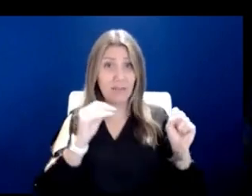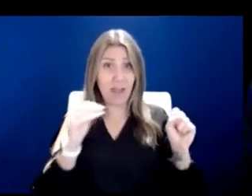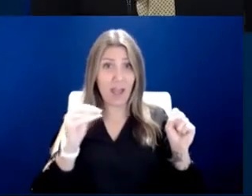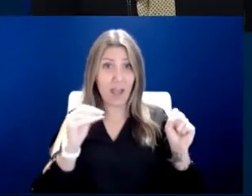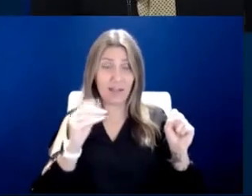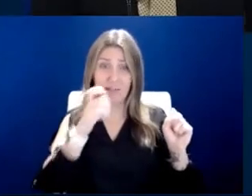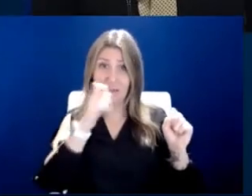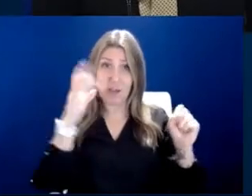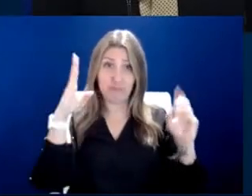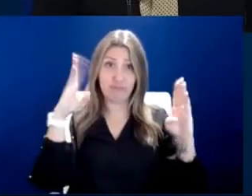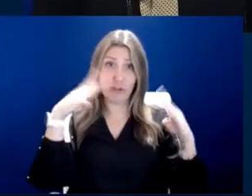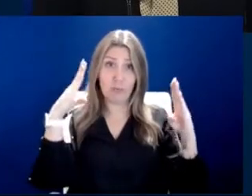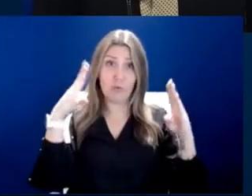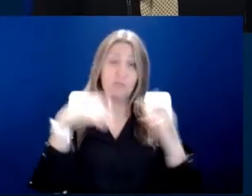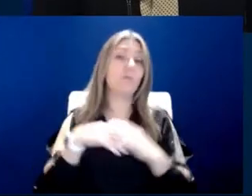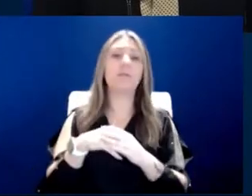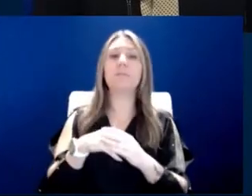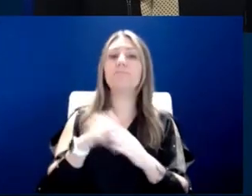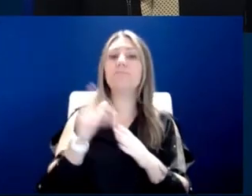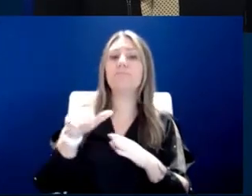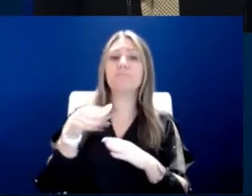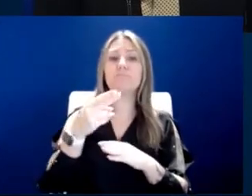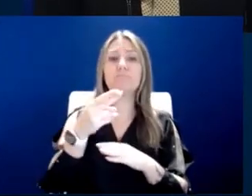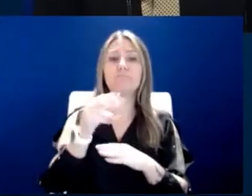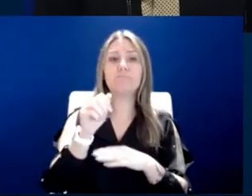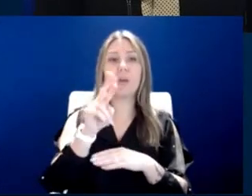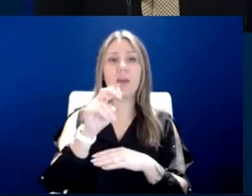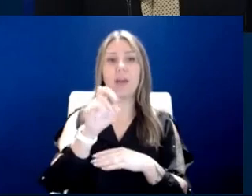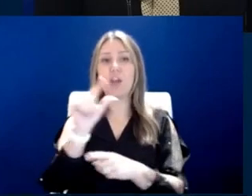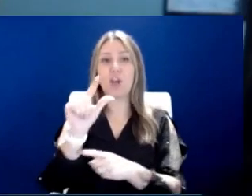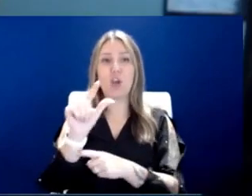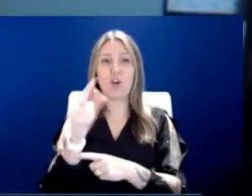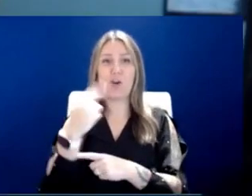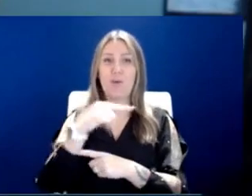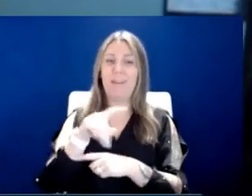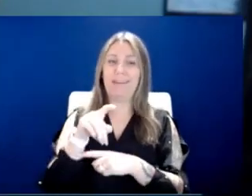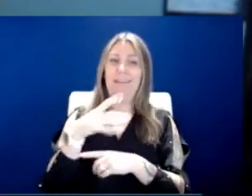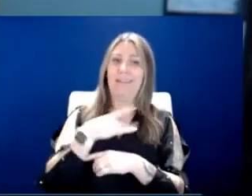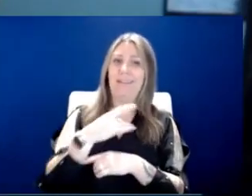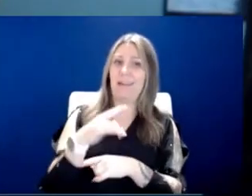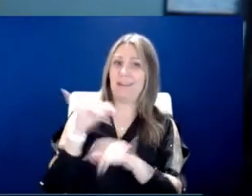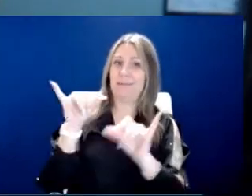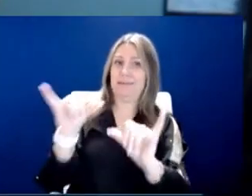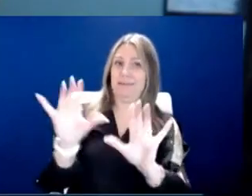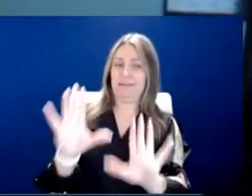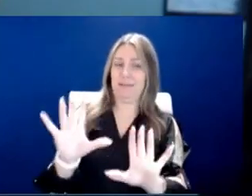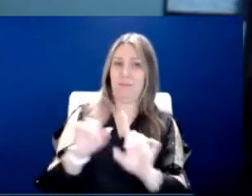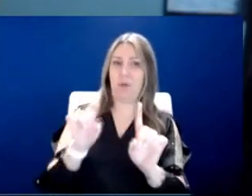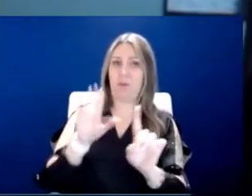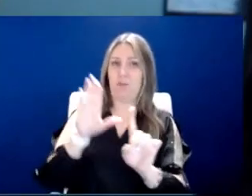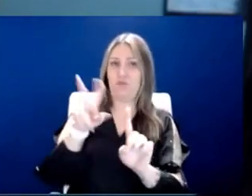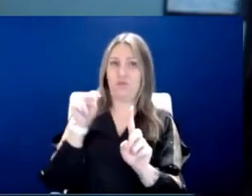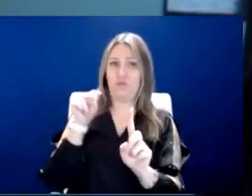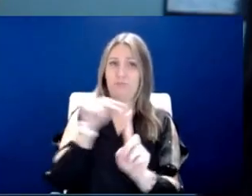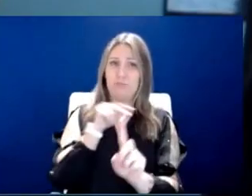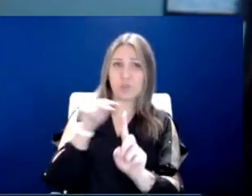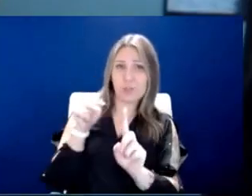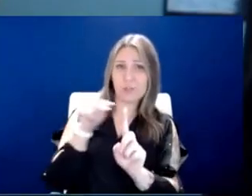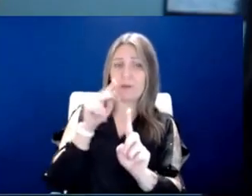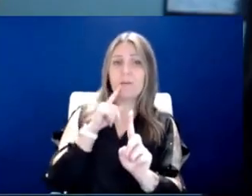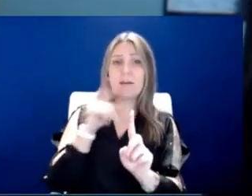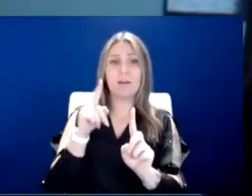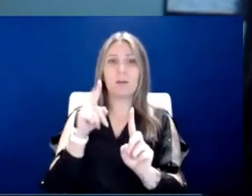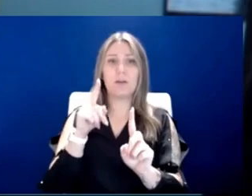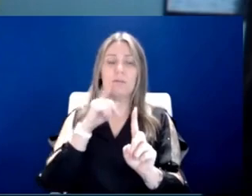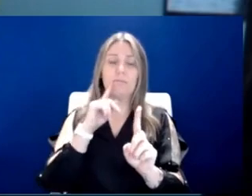Dr. Harrell, of course, we like to stay in our lane when it comes to these kind of controversies. But from your perspective, I mean, certainly the highlight and the spotlight gets put on the